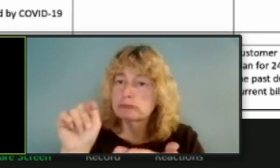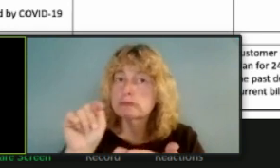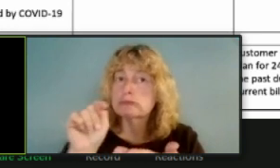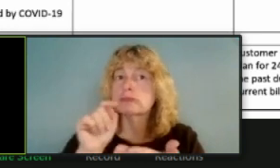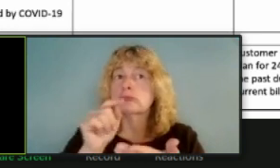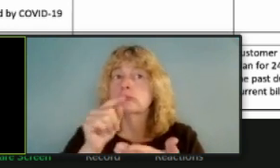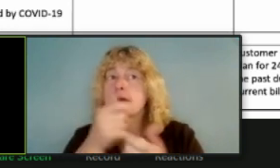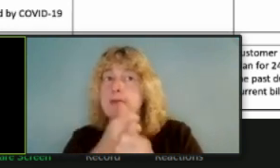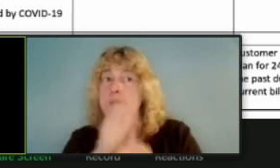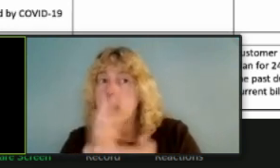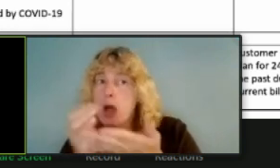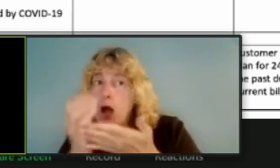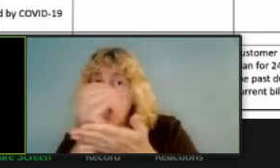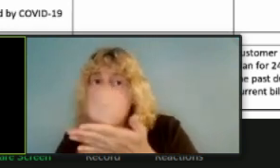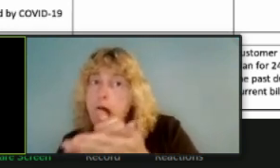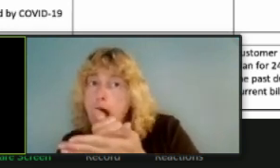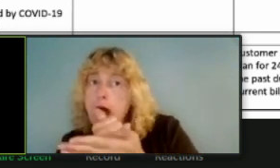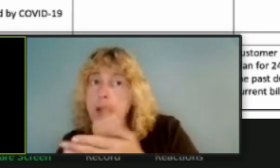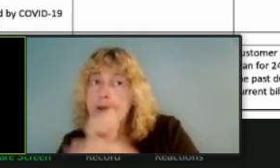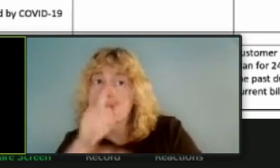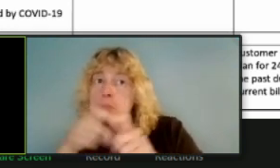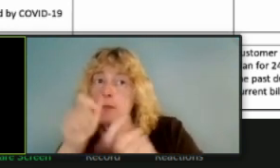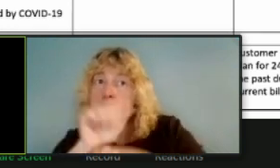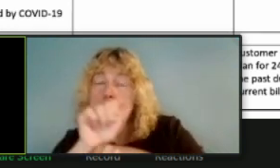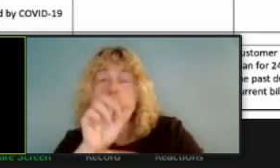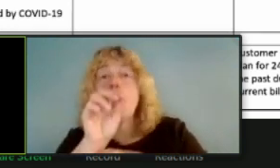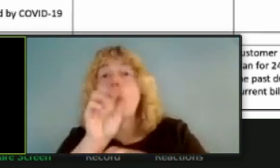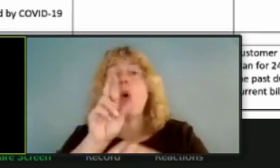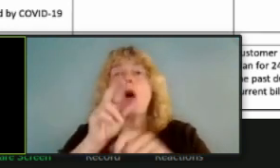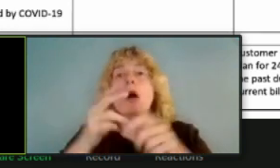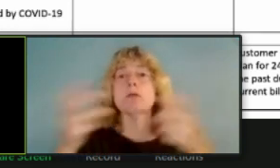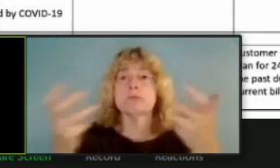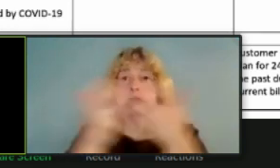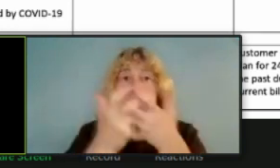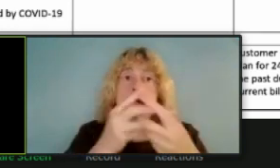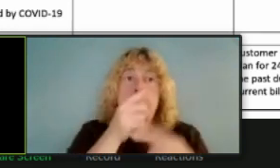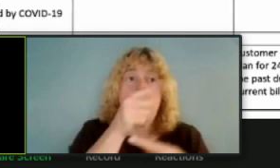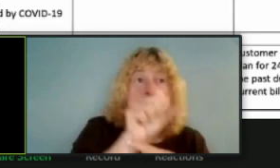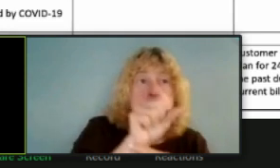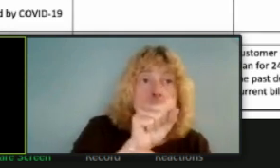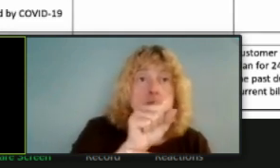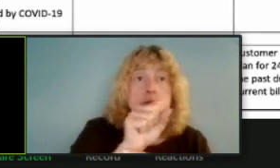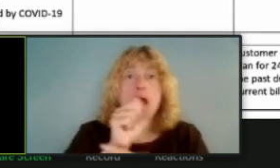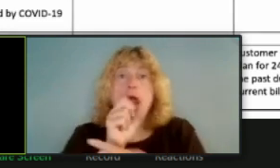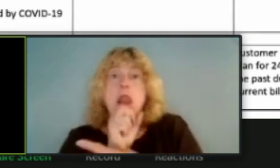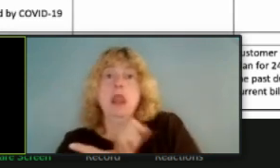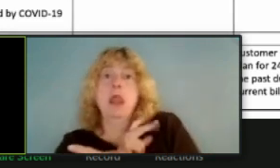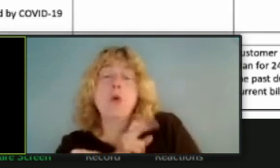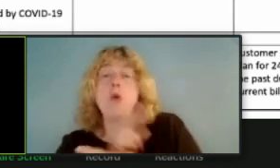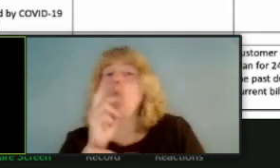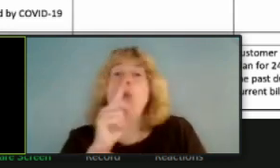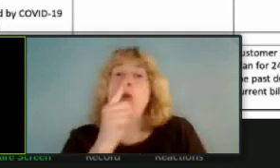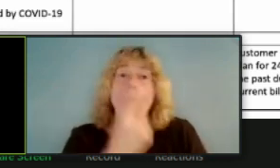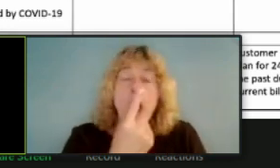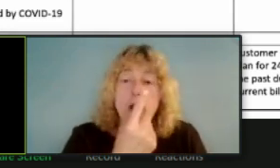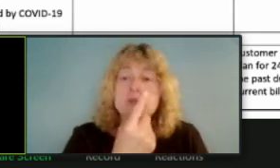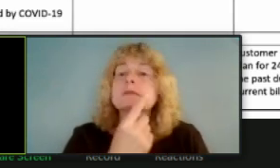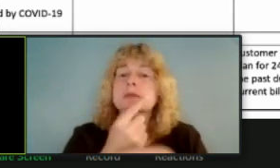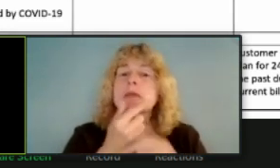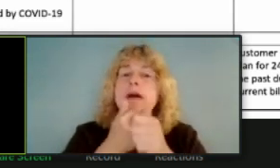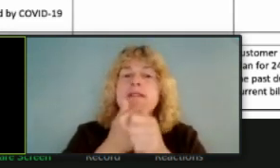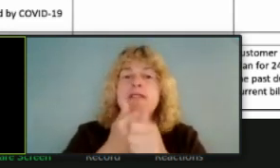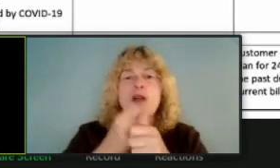electric. The income guidelines is 150% of the federal poverty guidelines. They have to